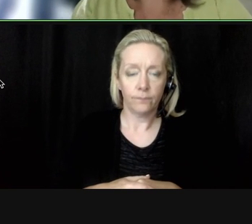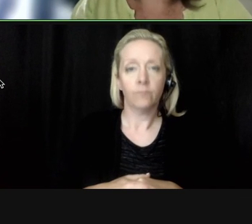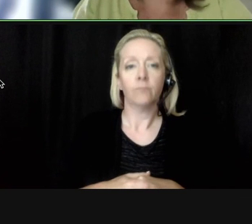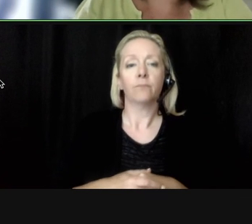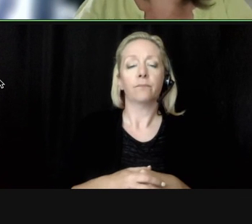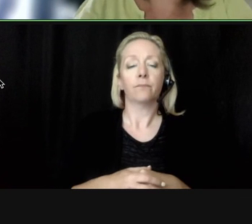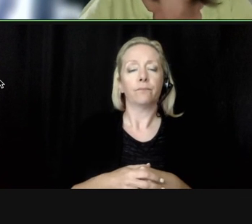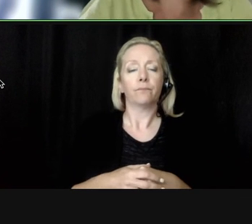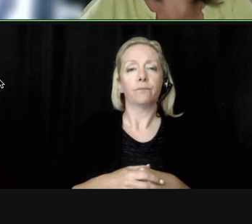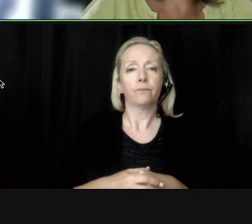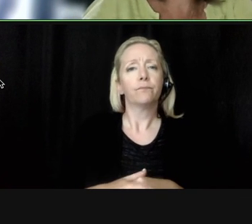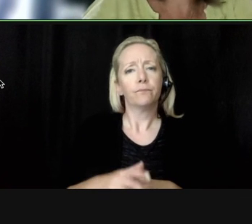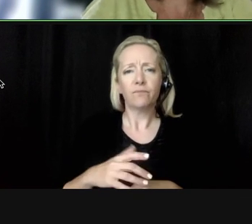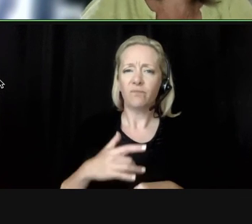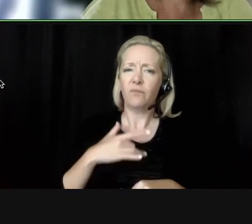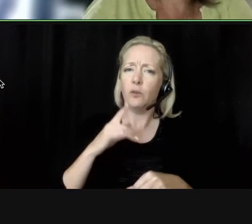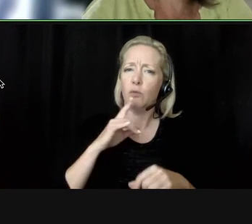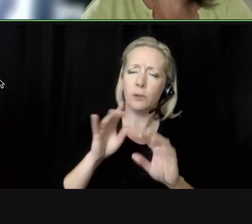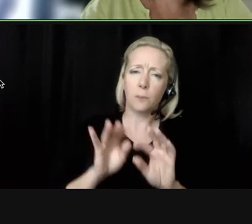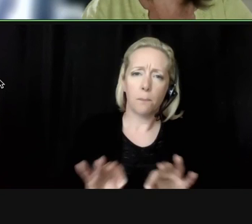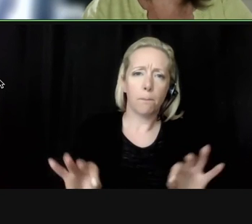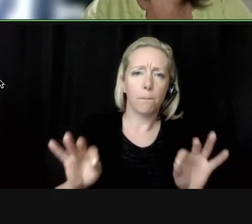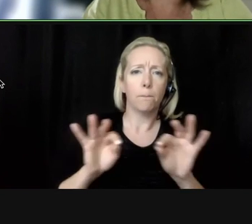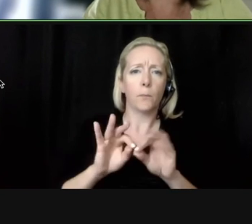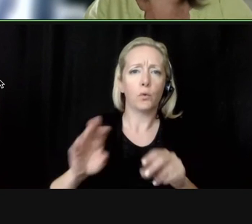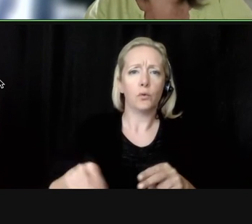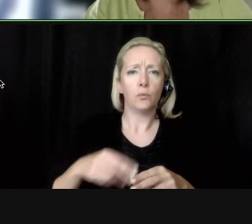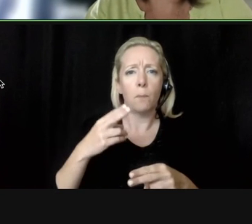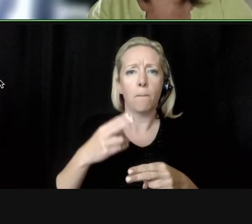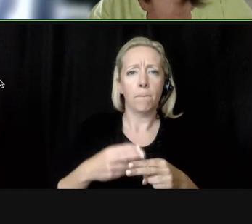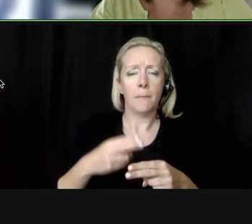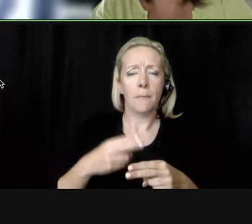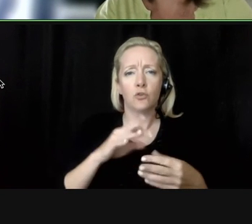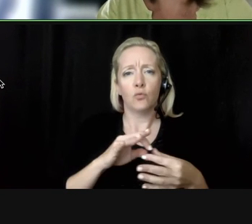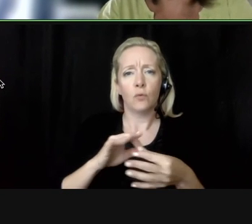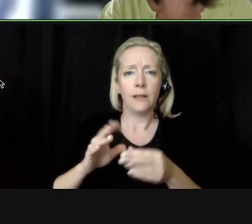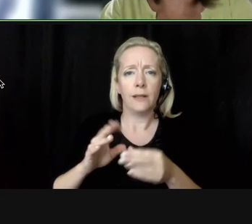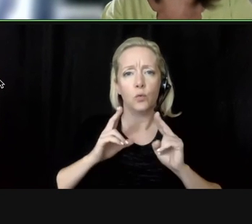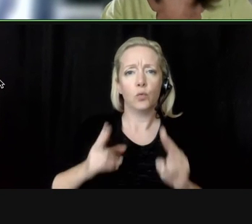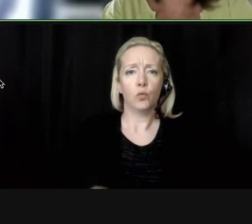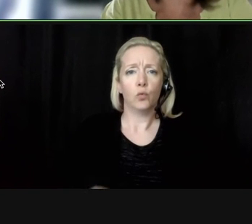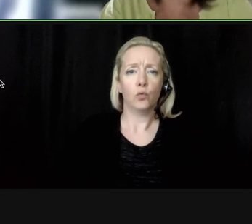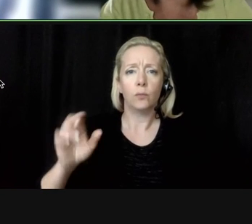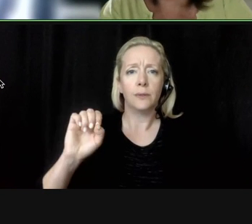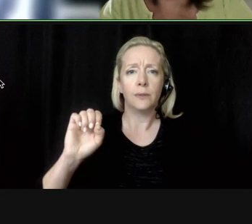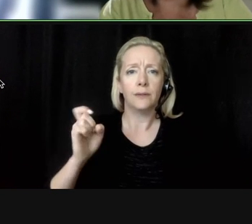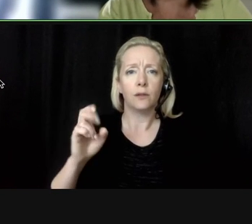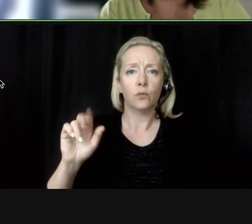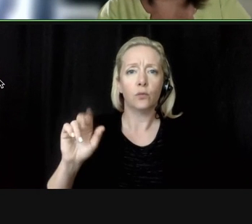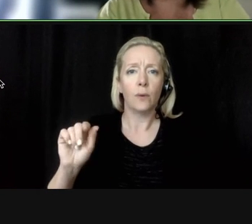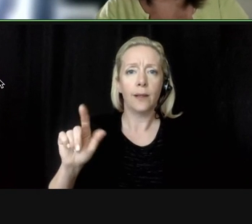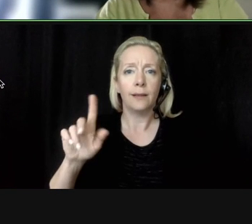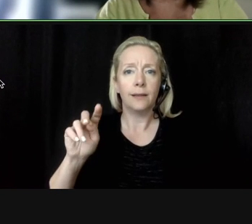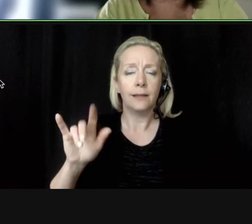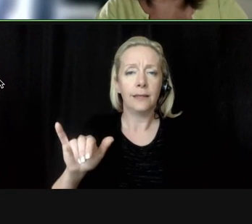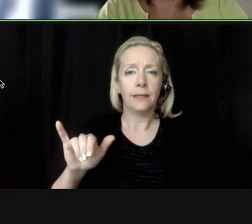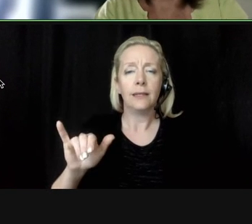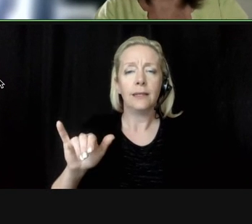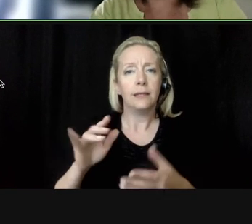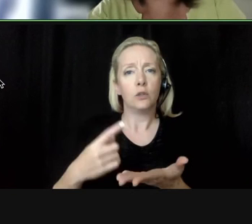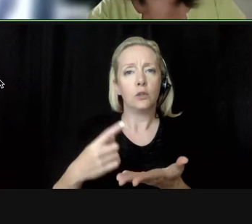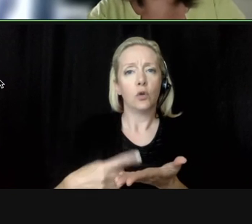I think it's really important when we're talking about human sexuality is understanding what makes a healthy